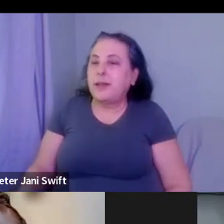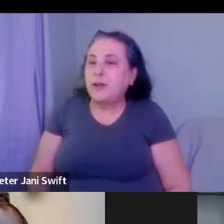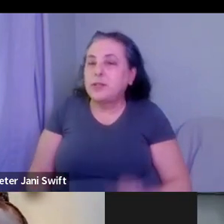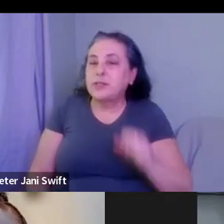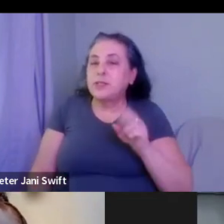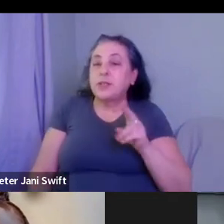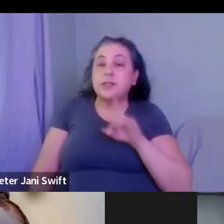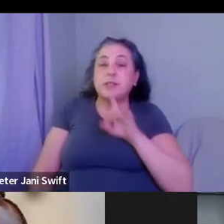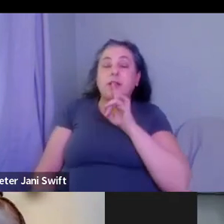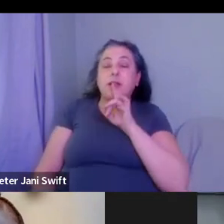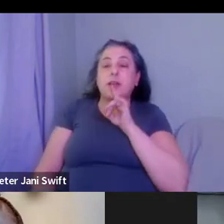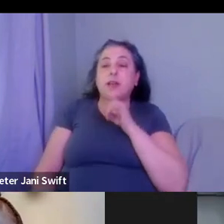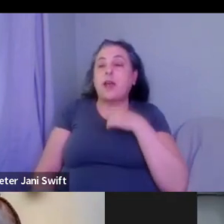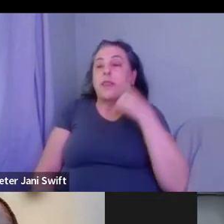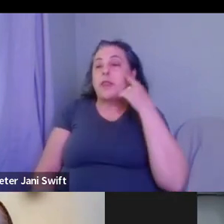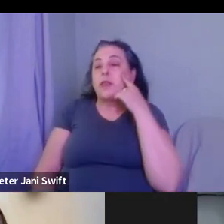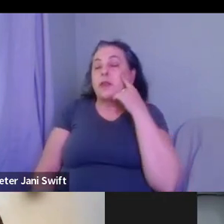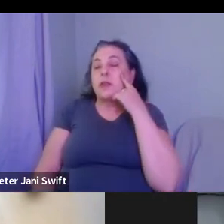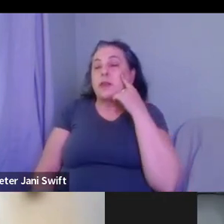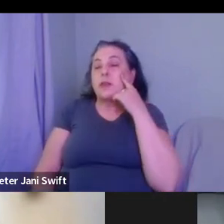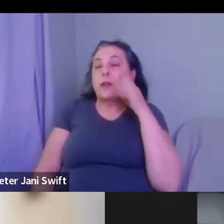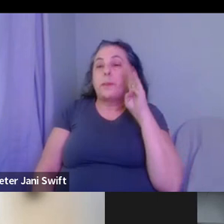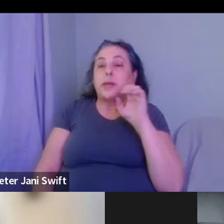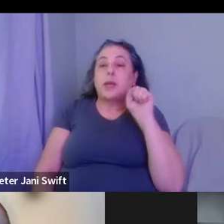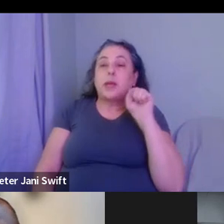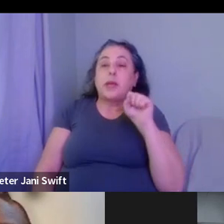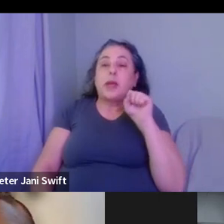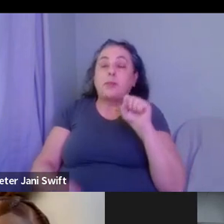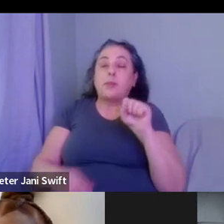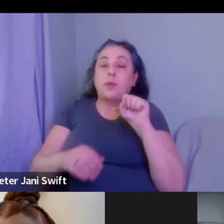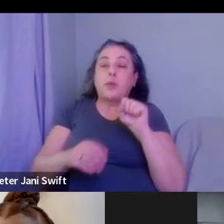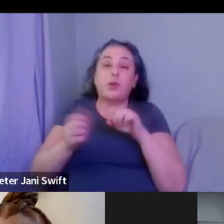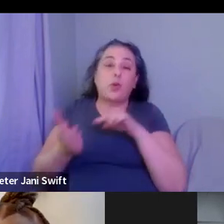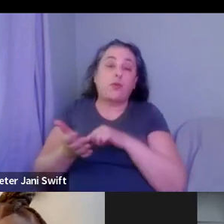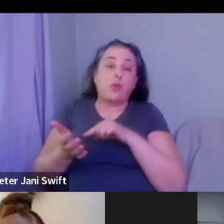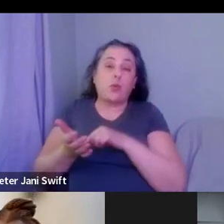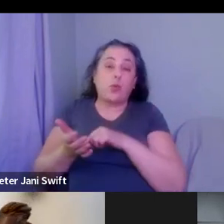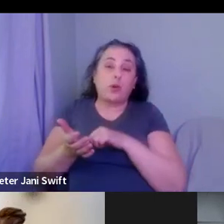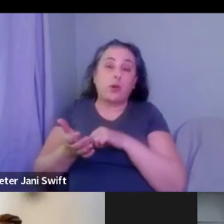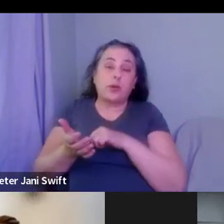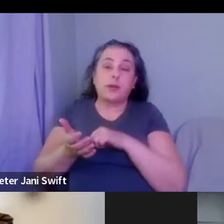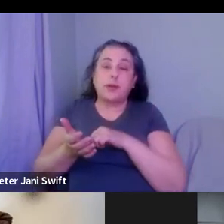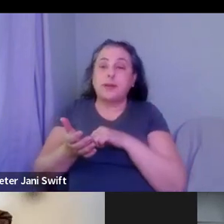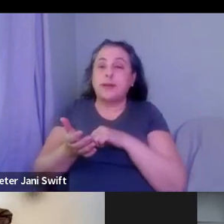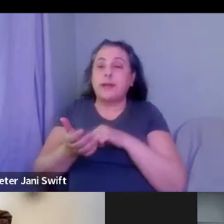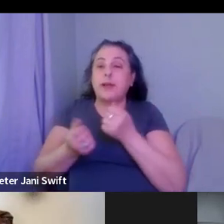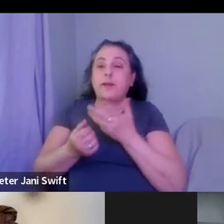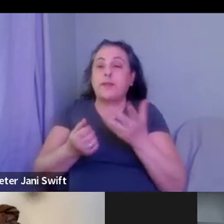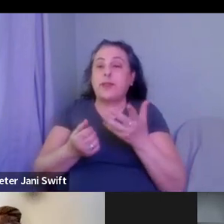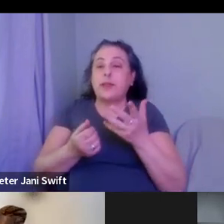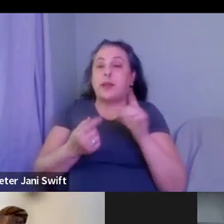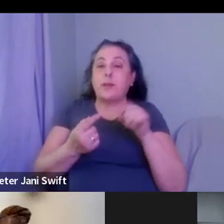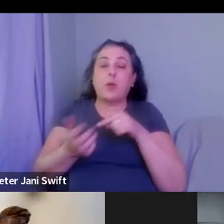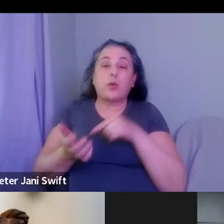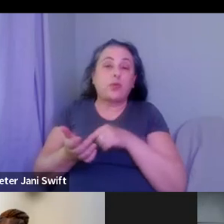So definitely, I think being able to afford, afford, everything is about